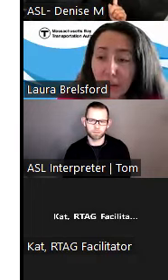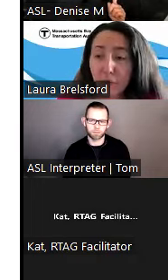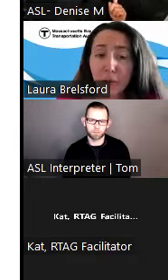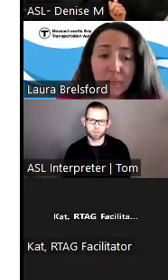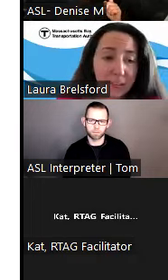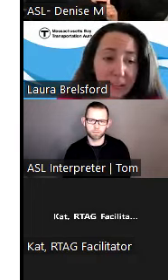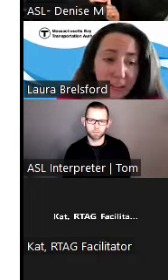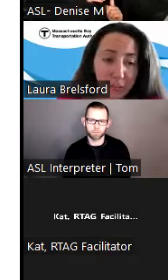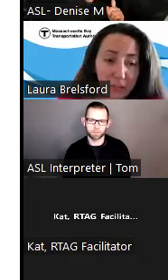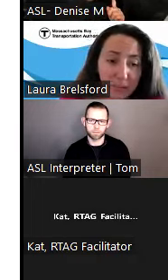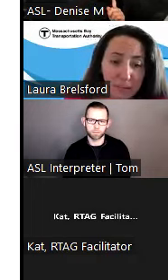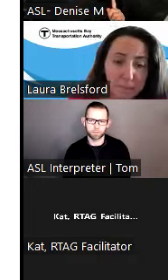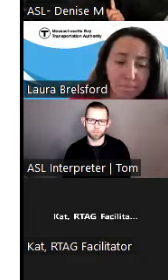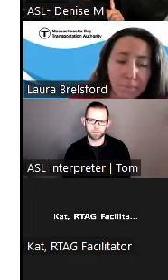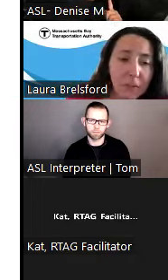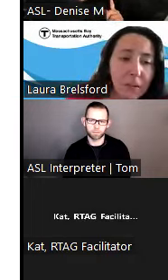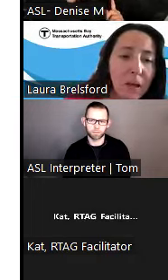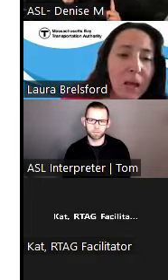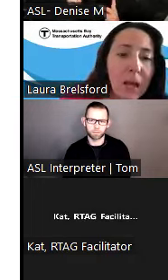urine as well as cleaning agents.